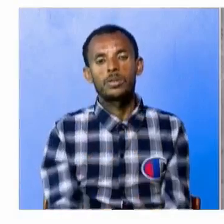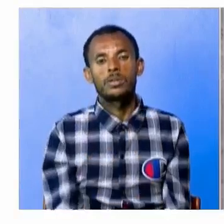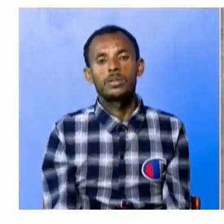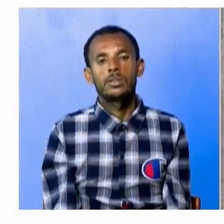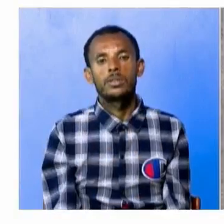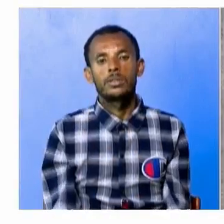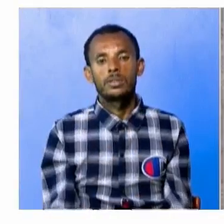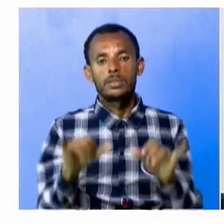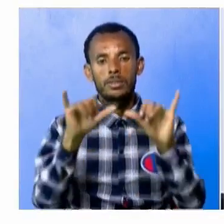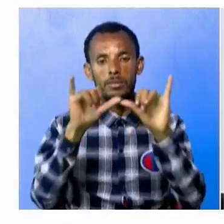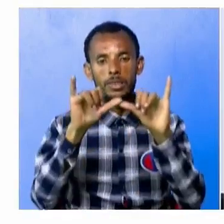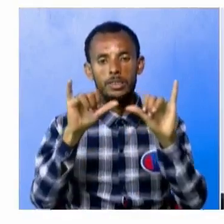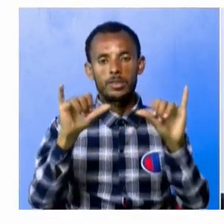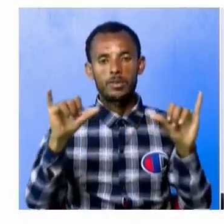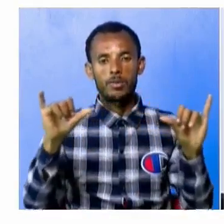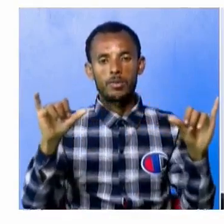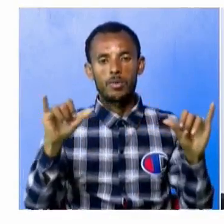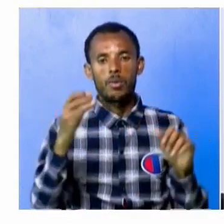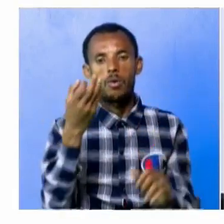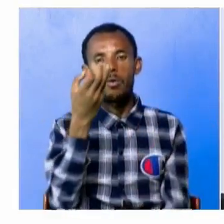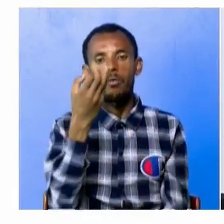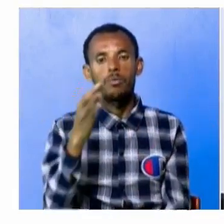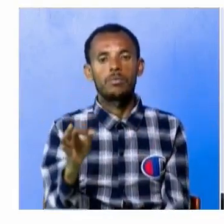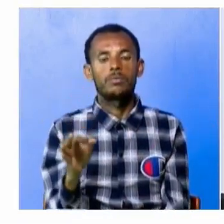the measure of